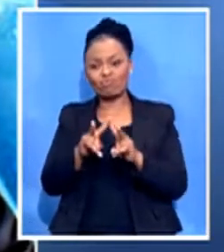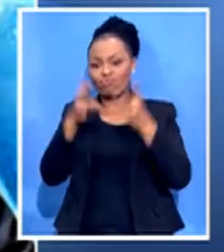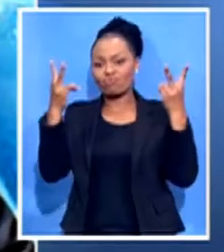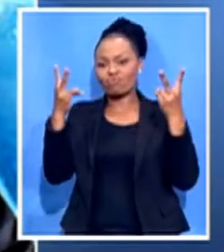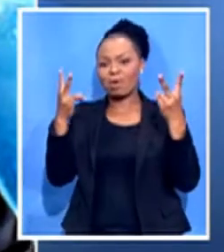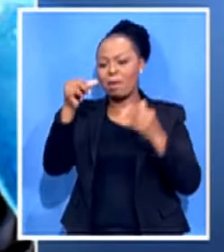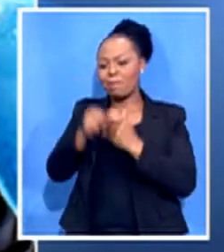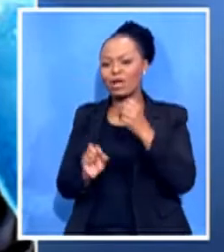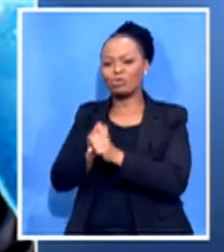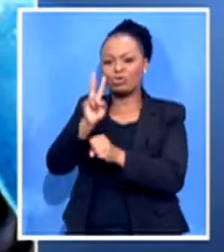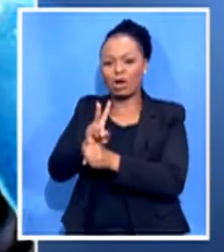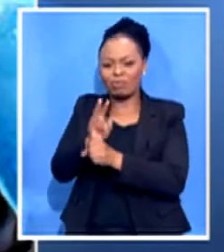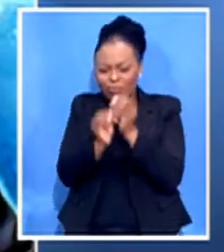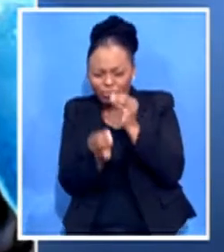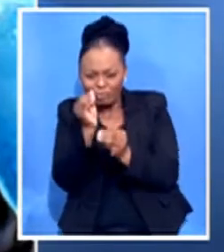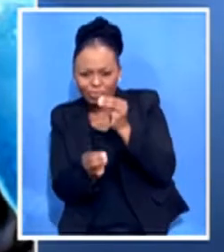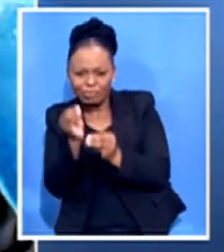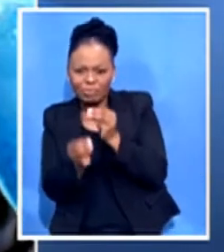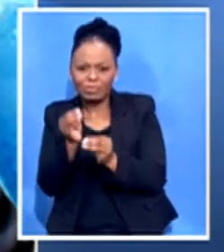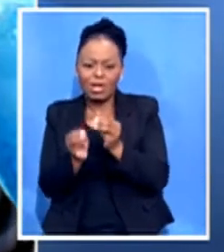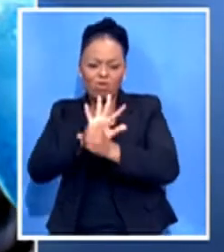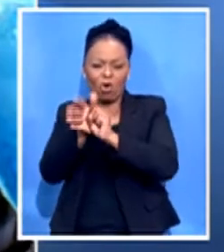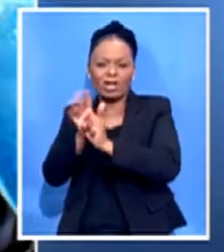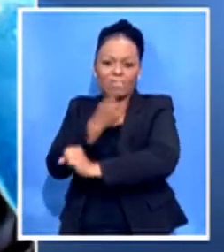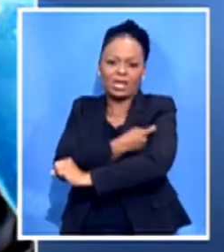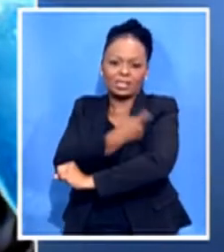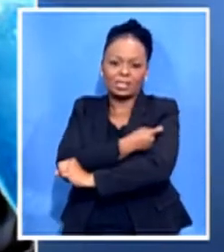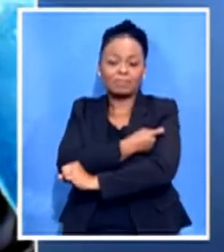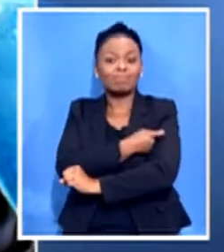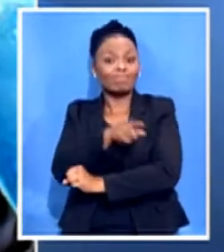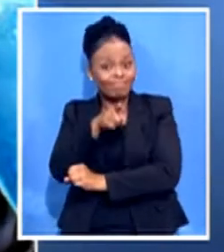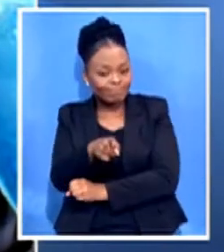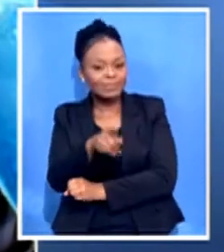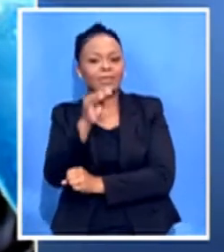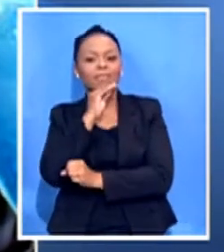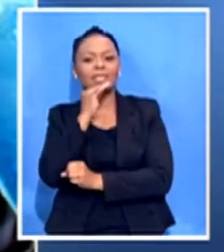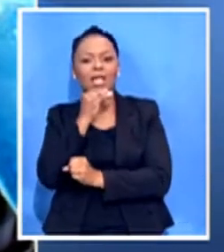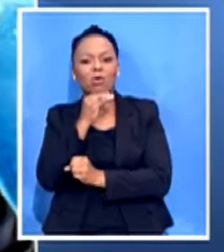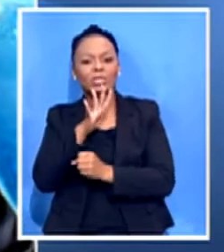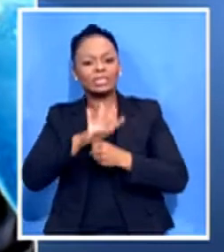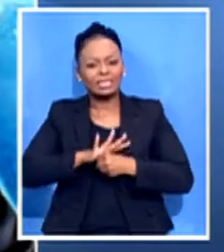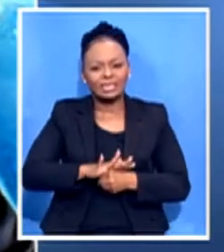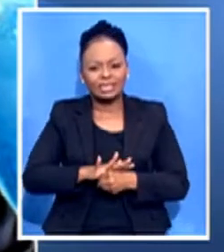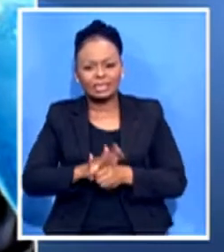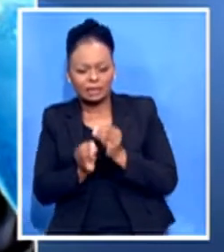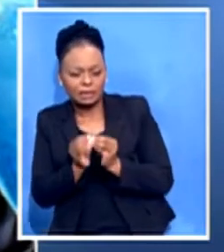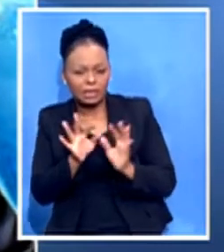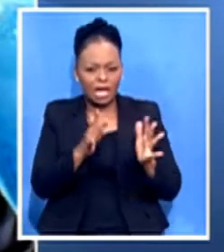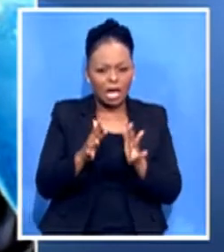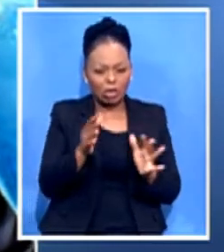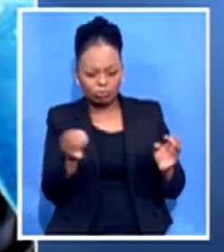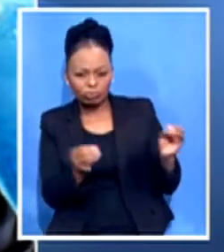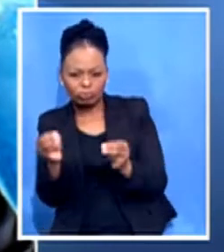COVID-19 vaccine, which means that they've compressed the different phases of testing.